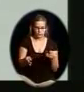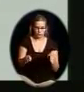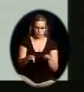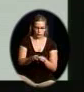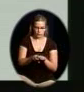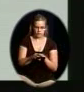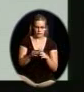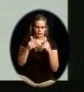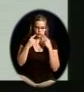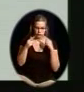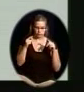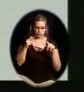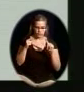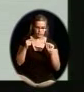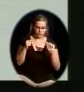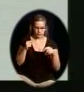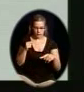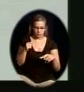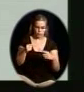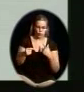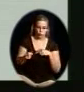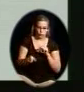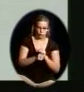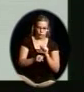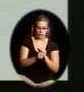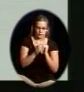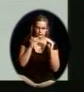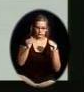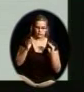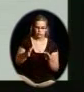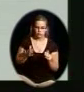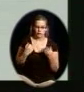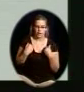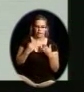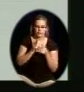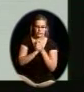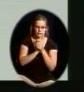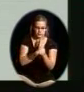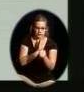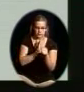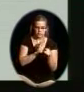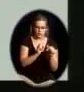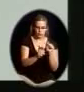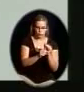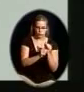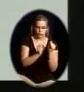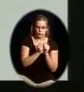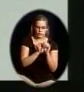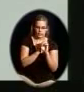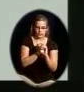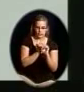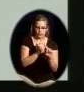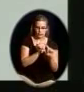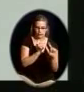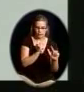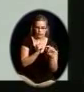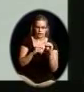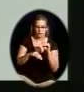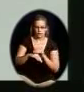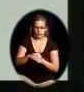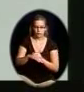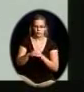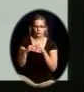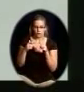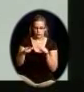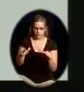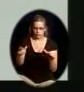achievement gap. For example, we are working with our teachers to have skills so that they can work with English language learners that are in their classroom,